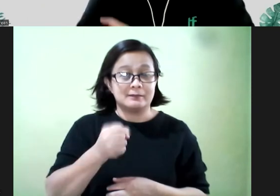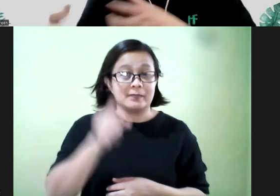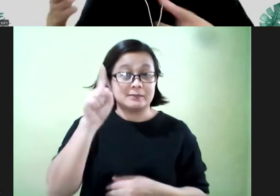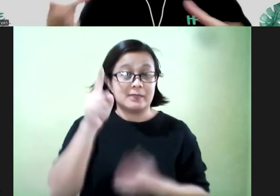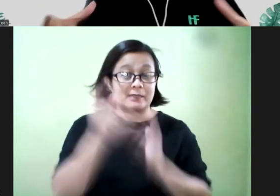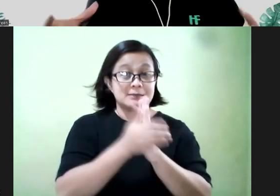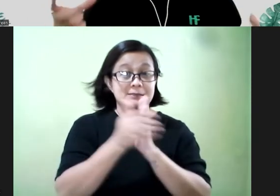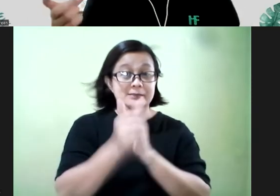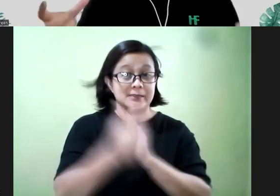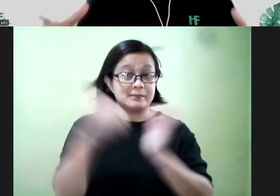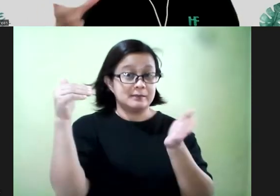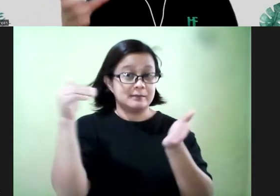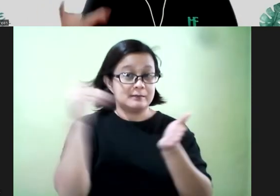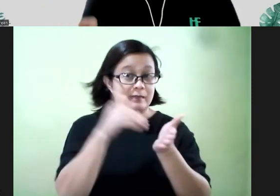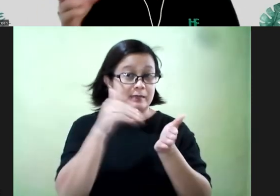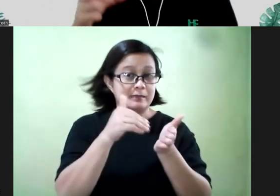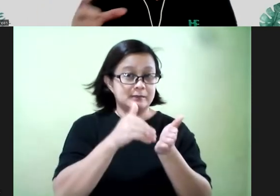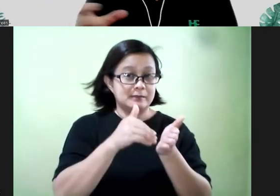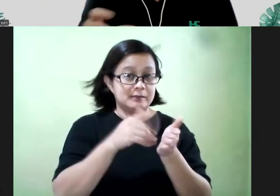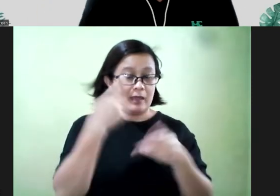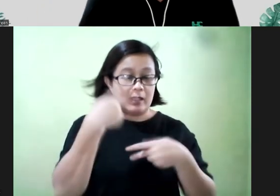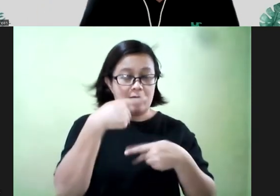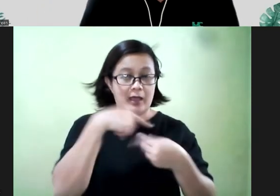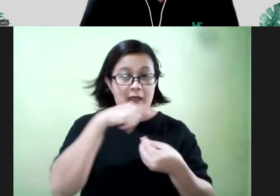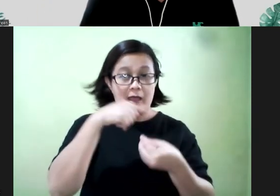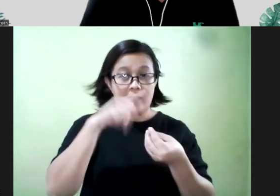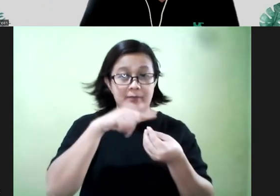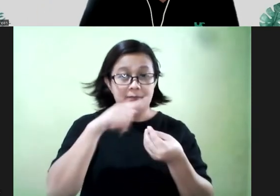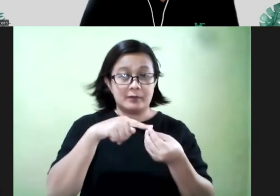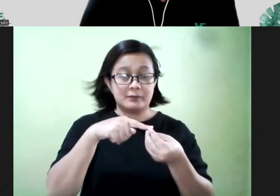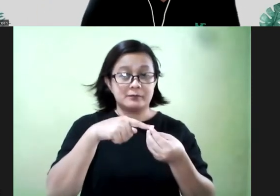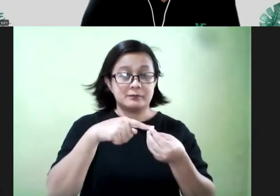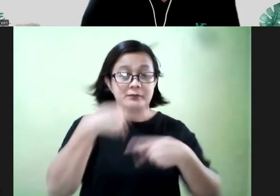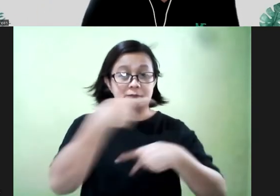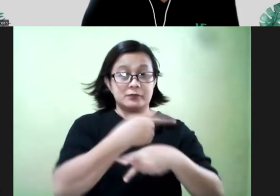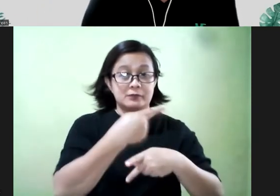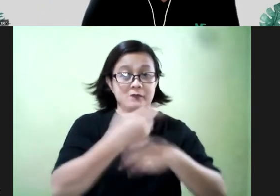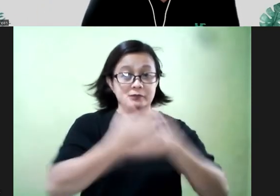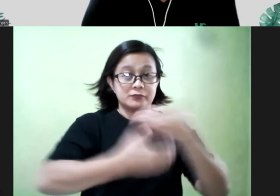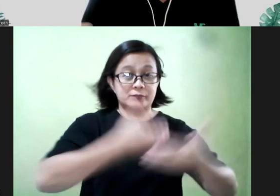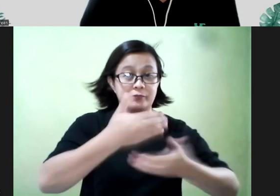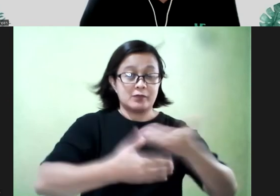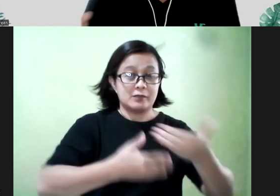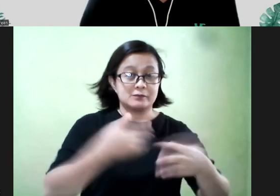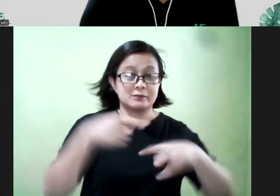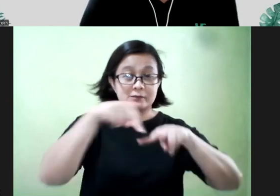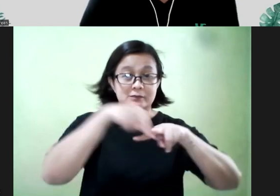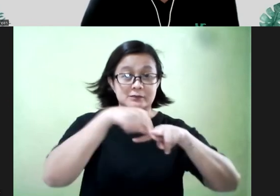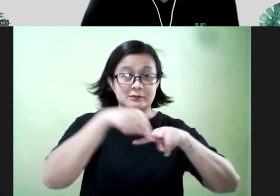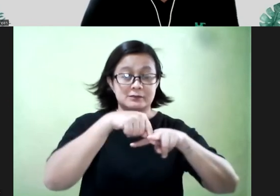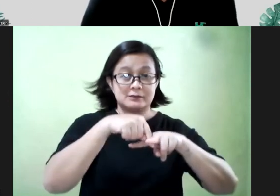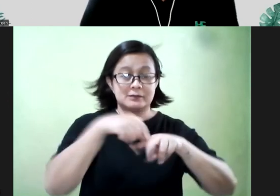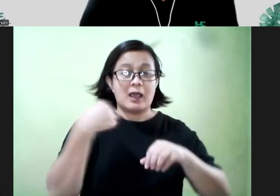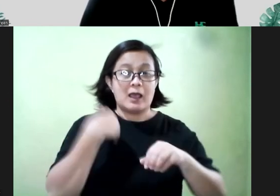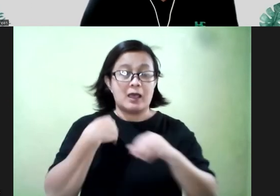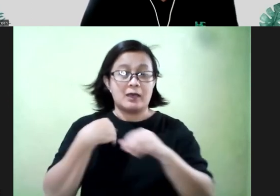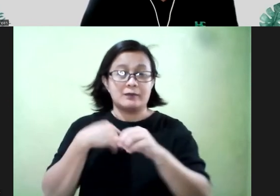study the production process of the slippers. So we actually hired the prototyping